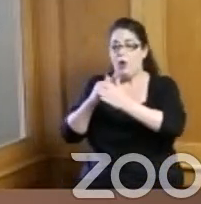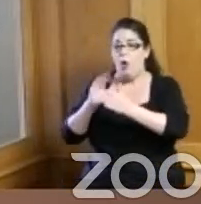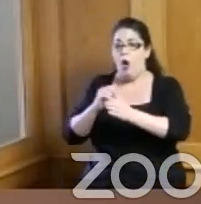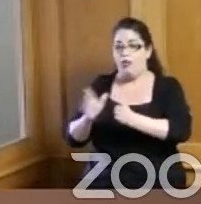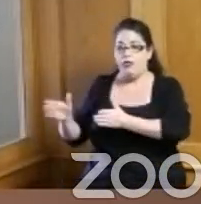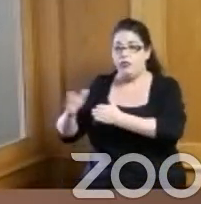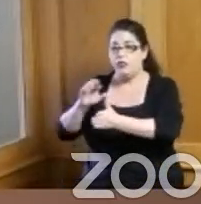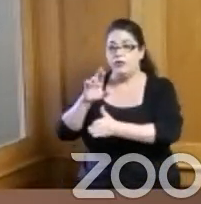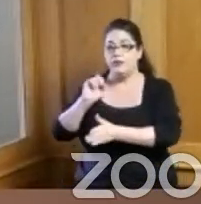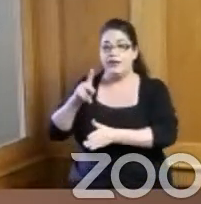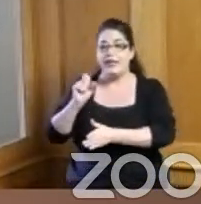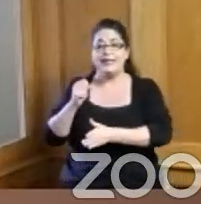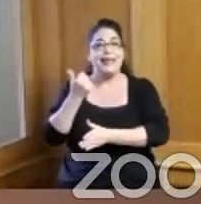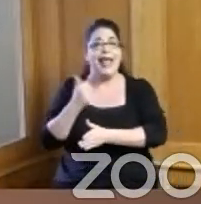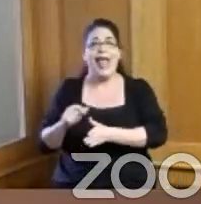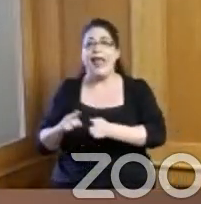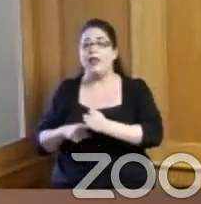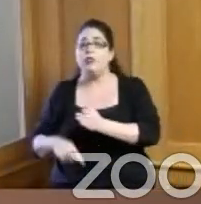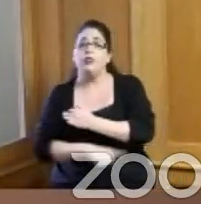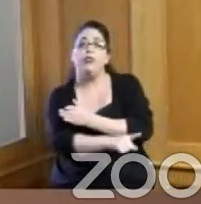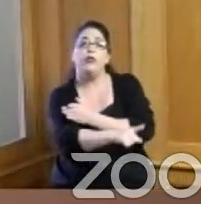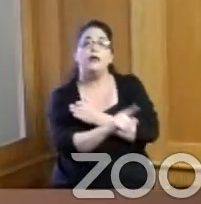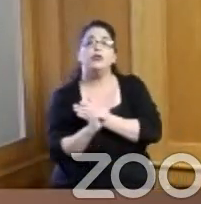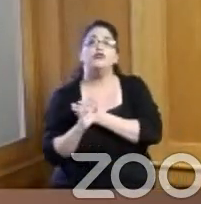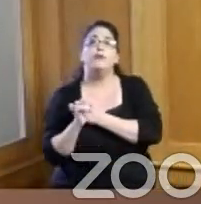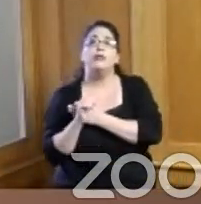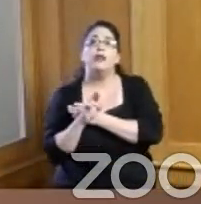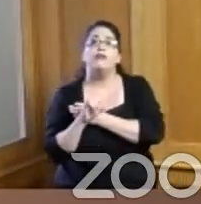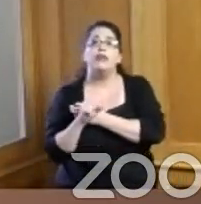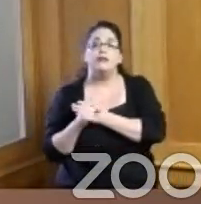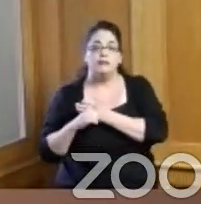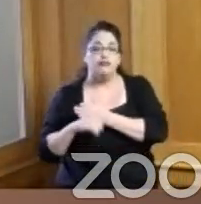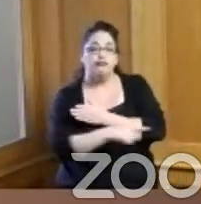property, even the ones that are tributary to the main stream that runs through the site.